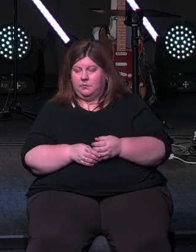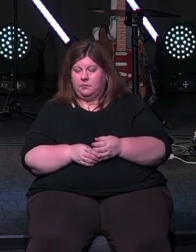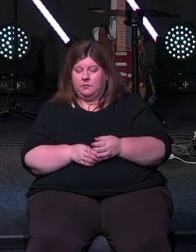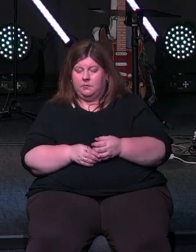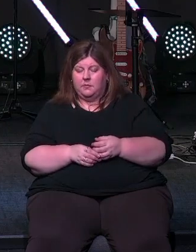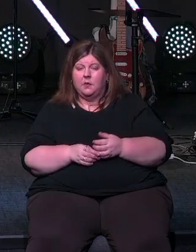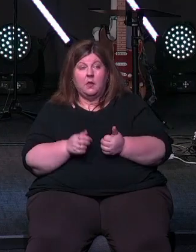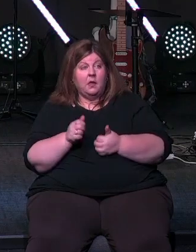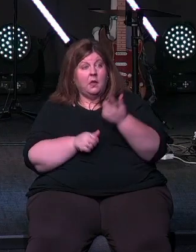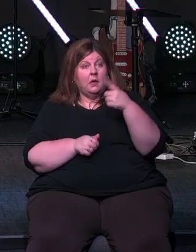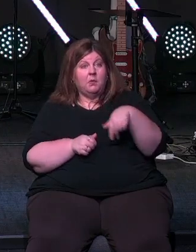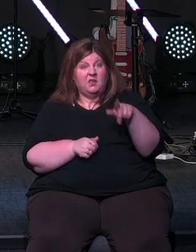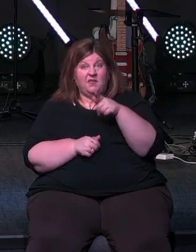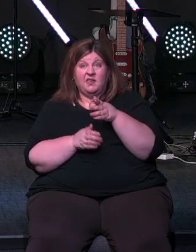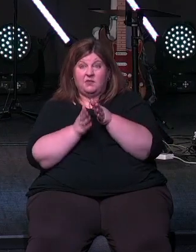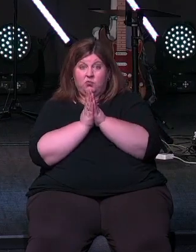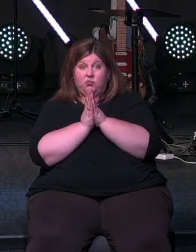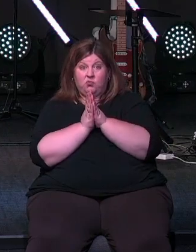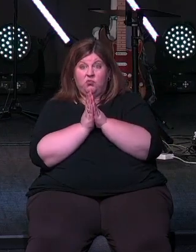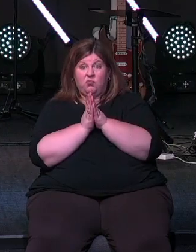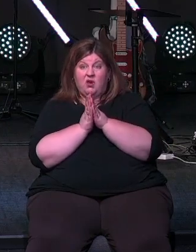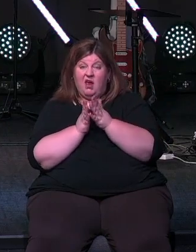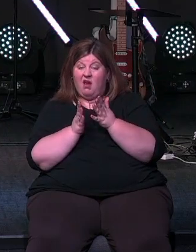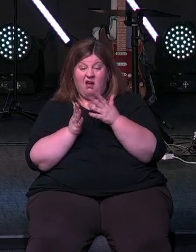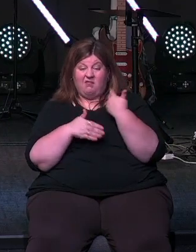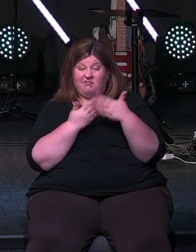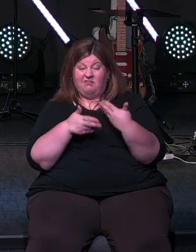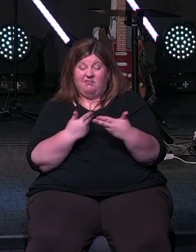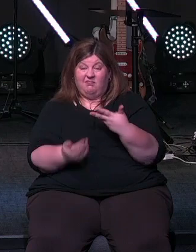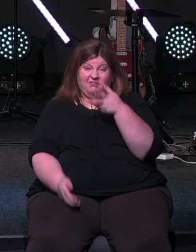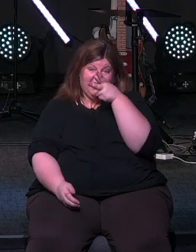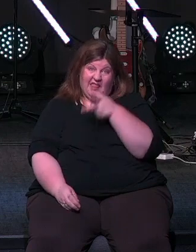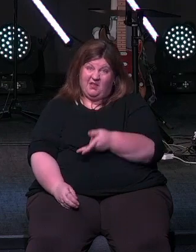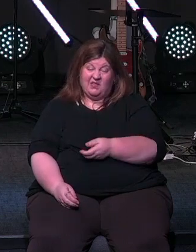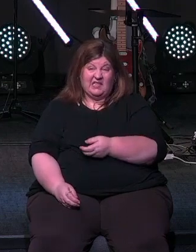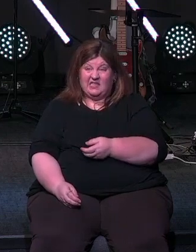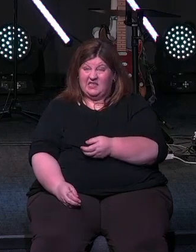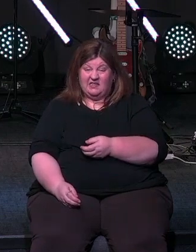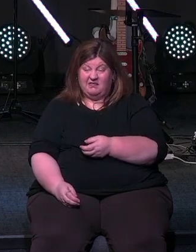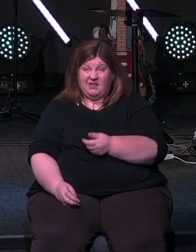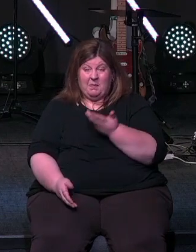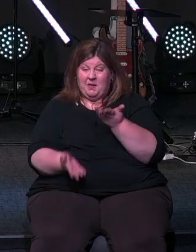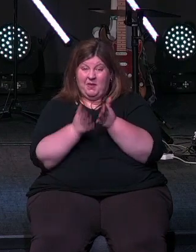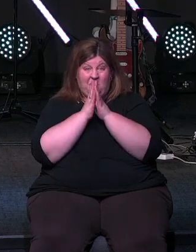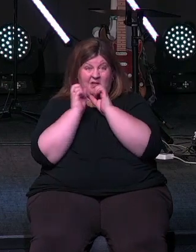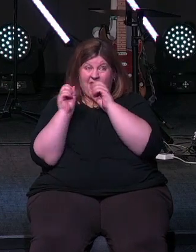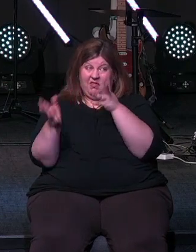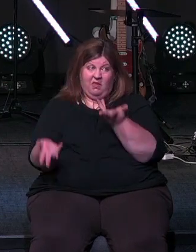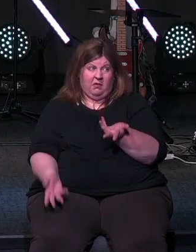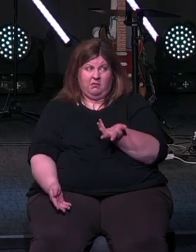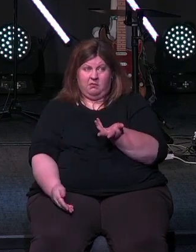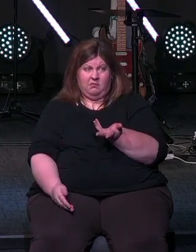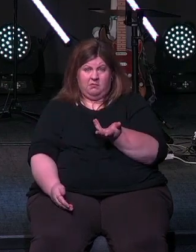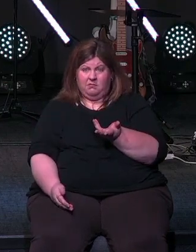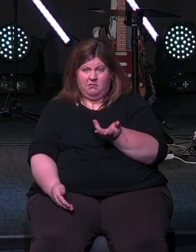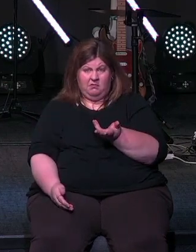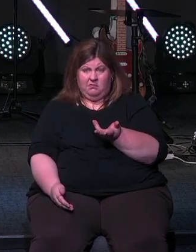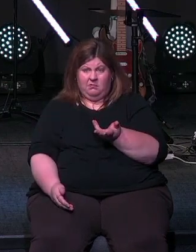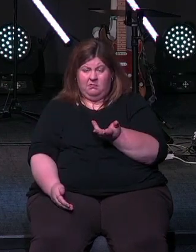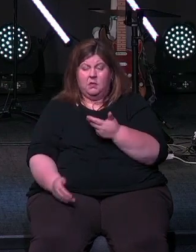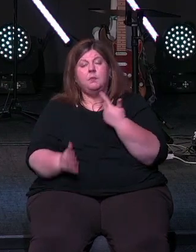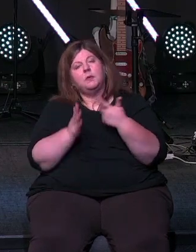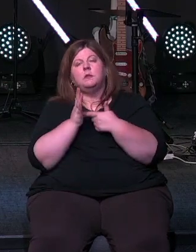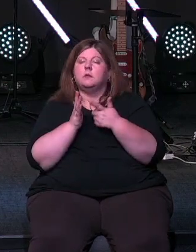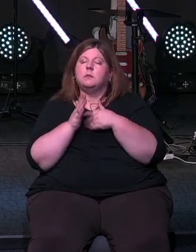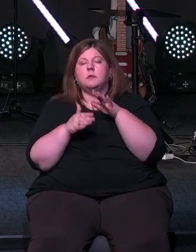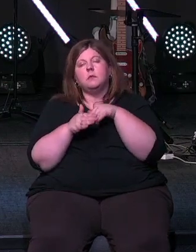that's why most of us, our prayer lives are awful. We're non-existent. Because I think sometimes we even